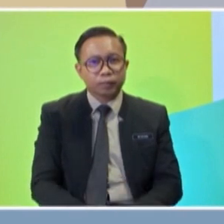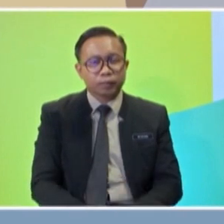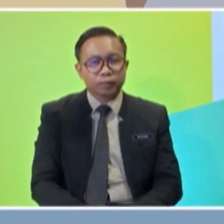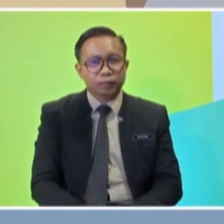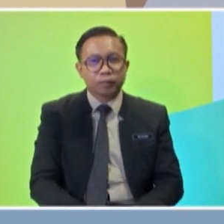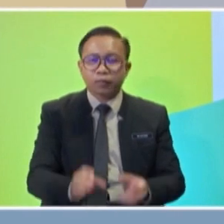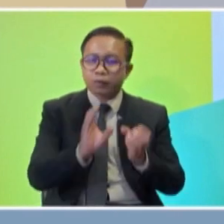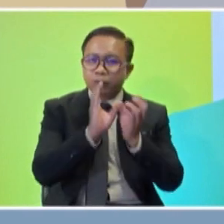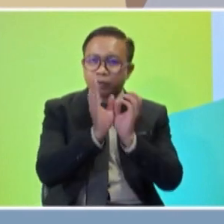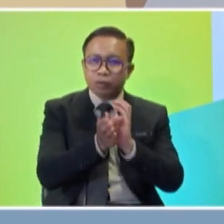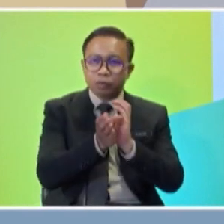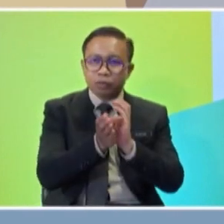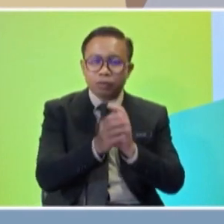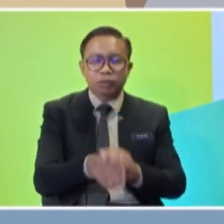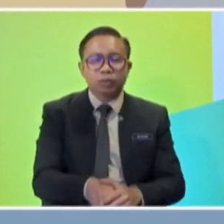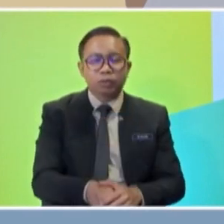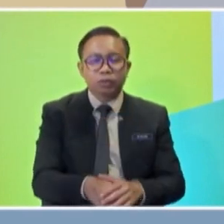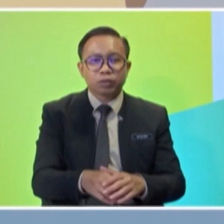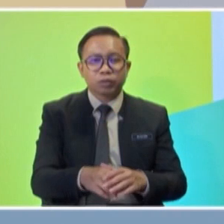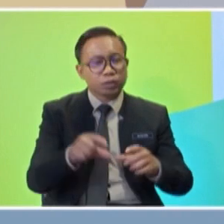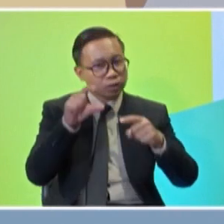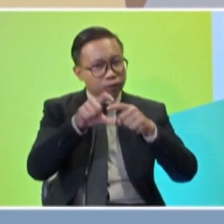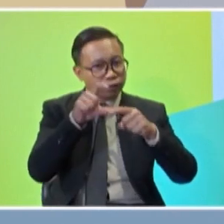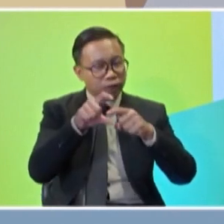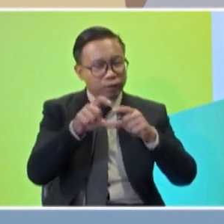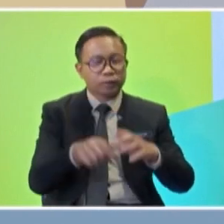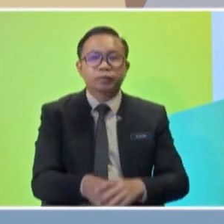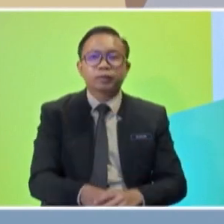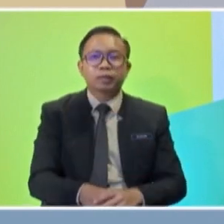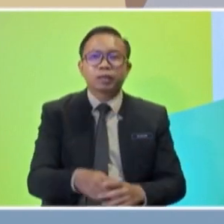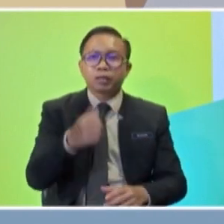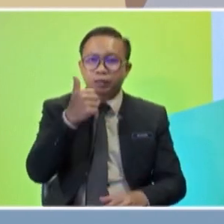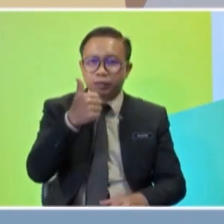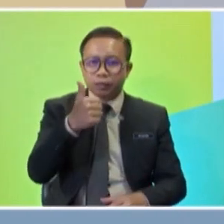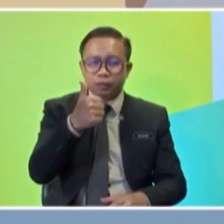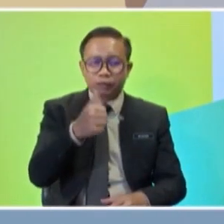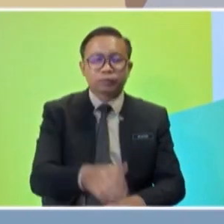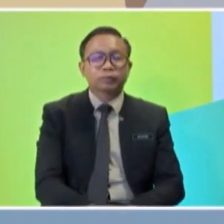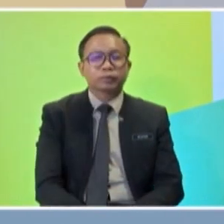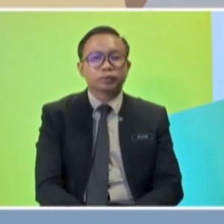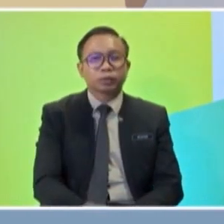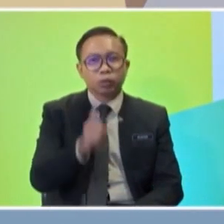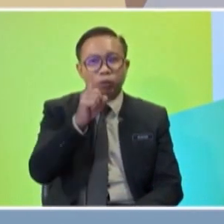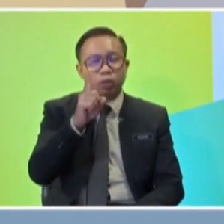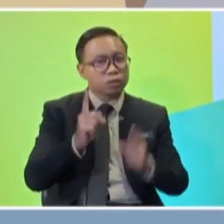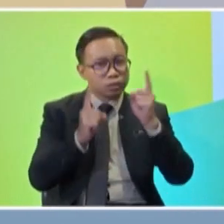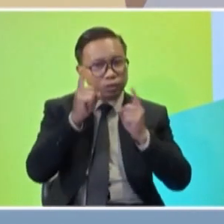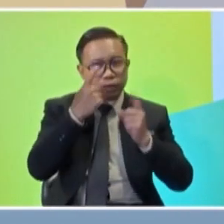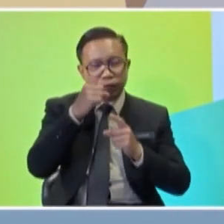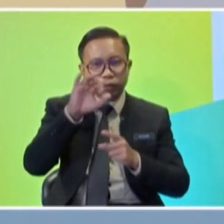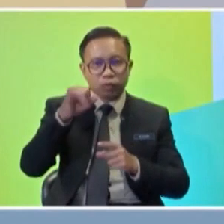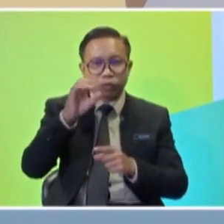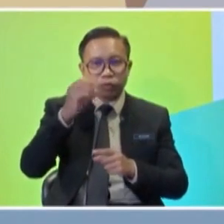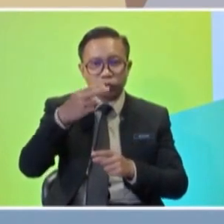Change the improper fraction to a mixed number by dividing. Very good. Thank you for the correct answer, John. We shall give 1 star for John.